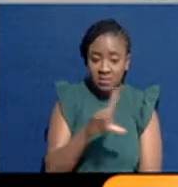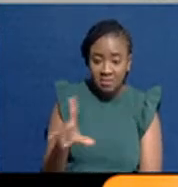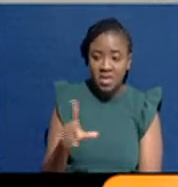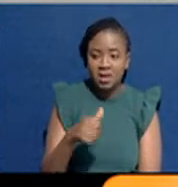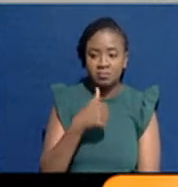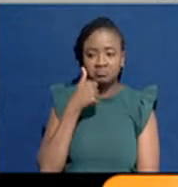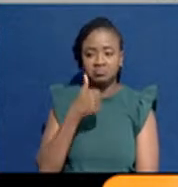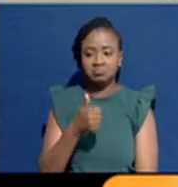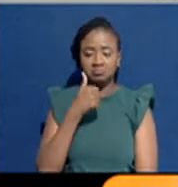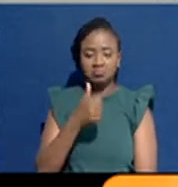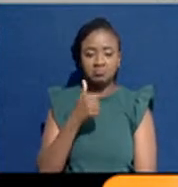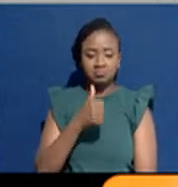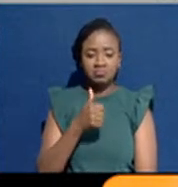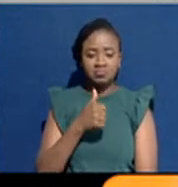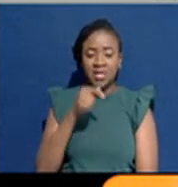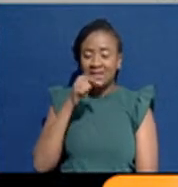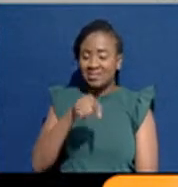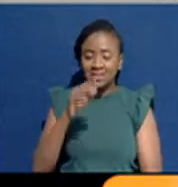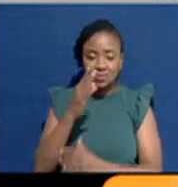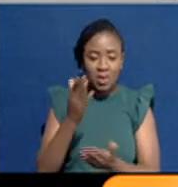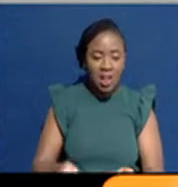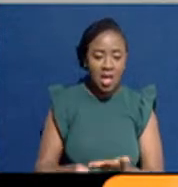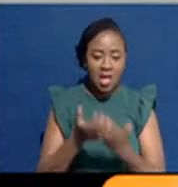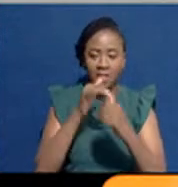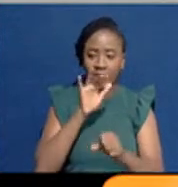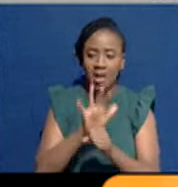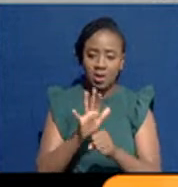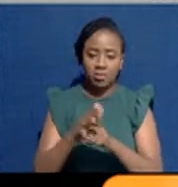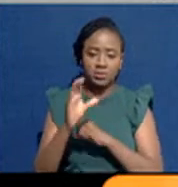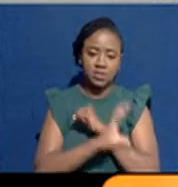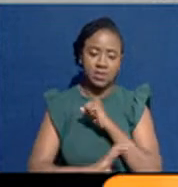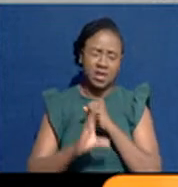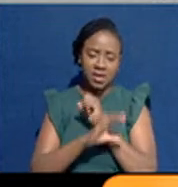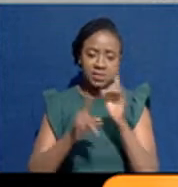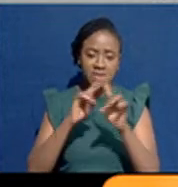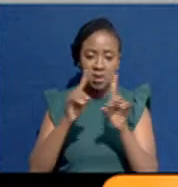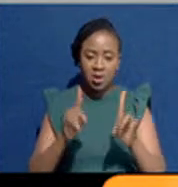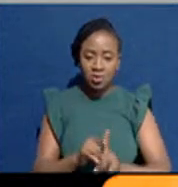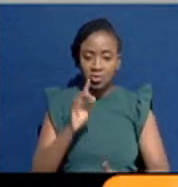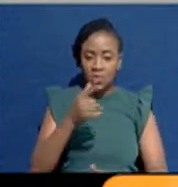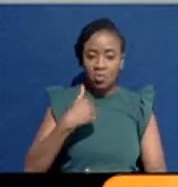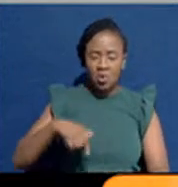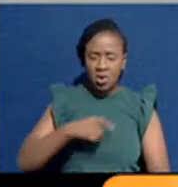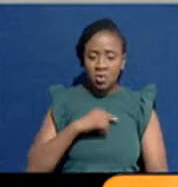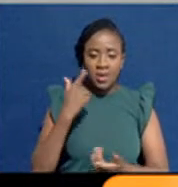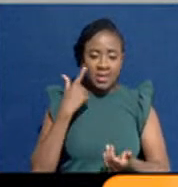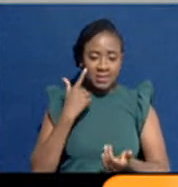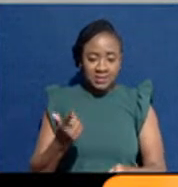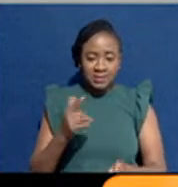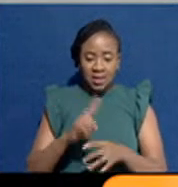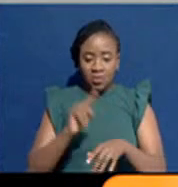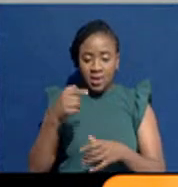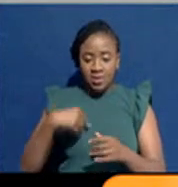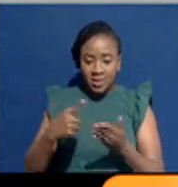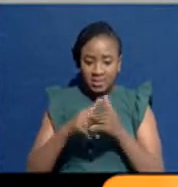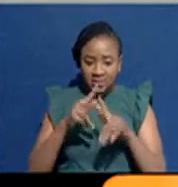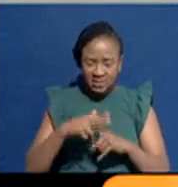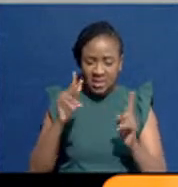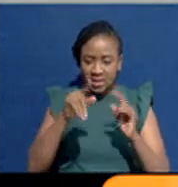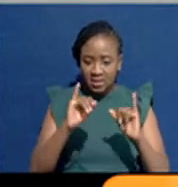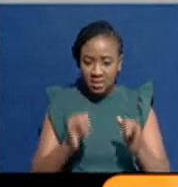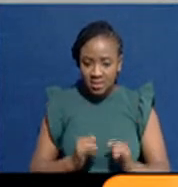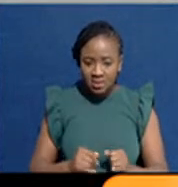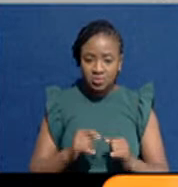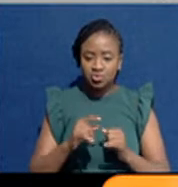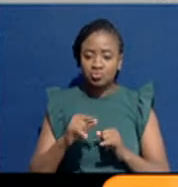which the country cannot do without. But you have heard, as we were taking the beginning of this, starting at the beginning of this show, mm-hmm. the approach taken by